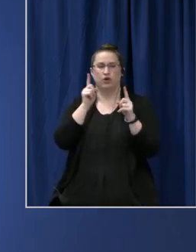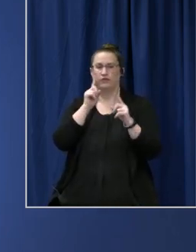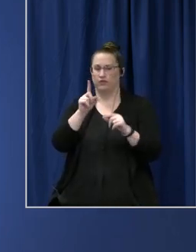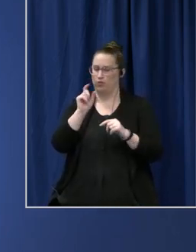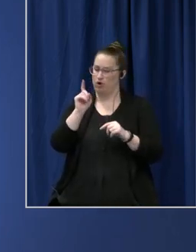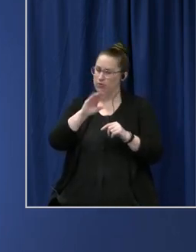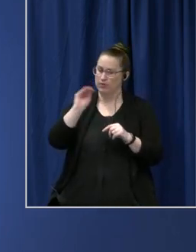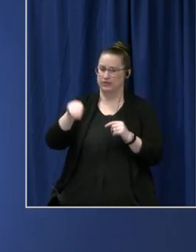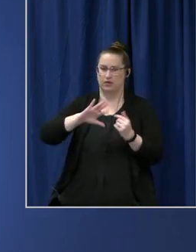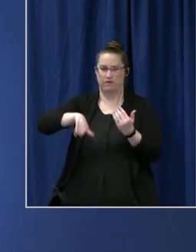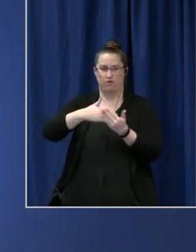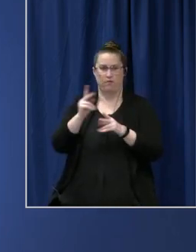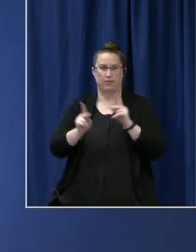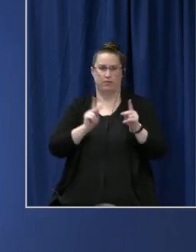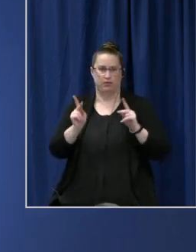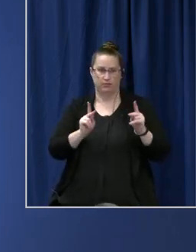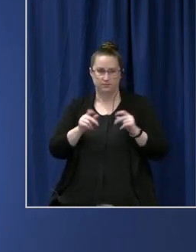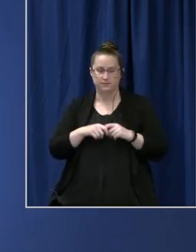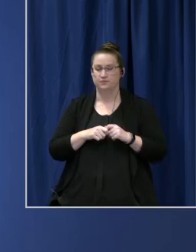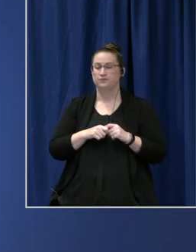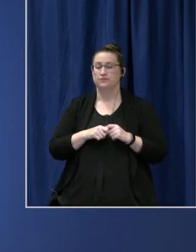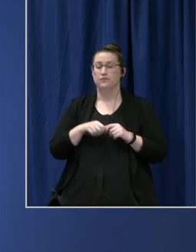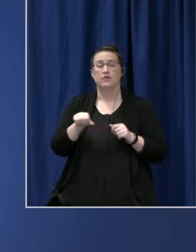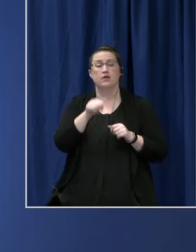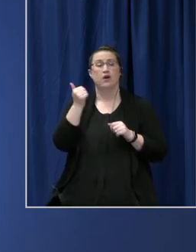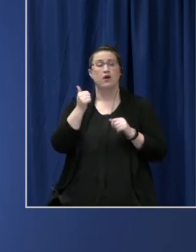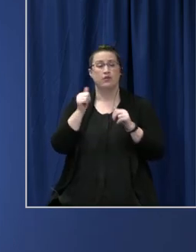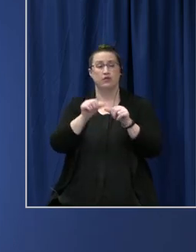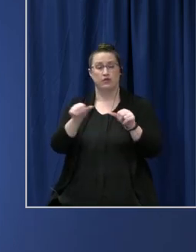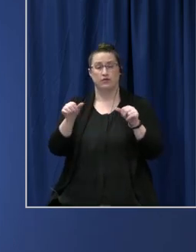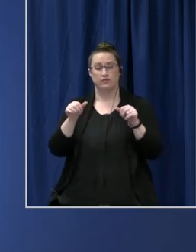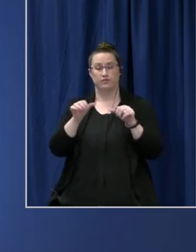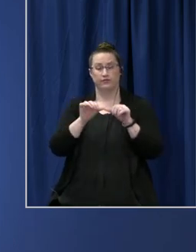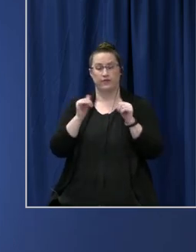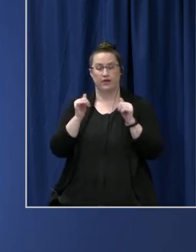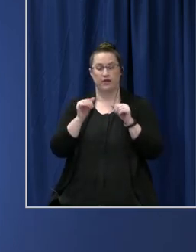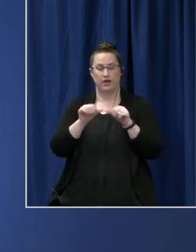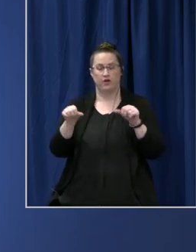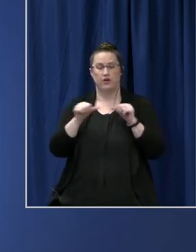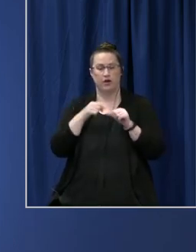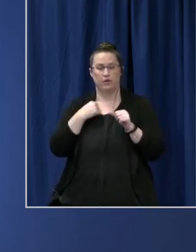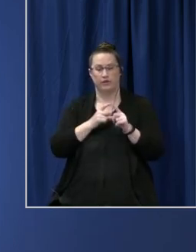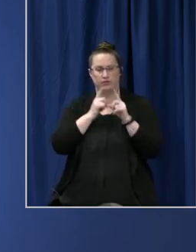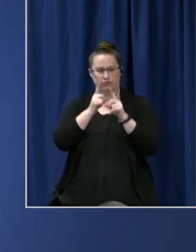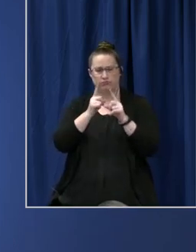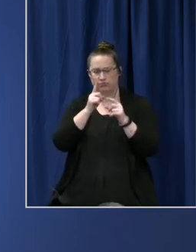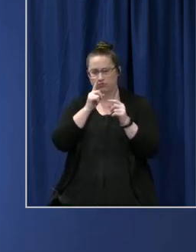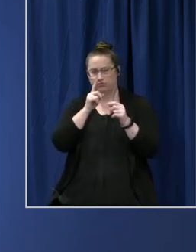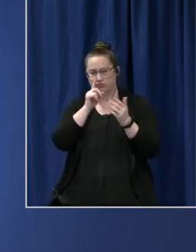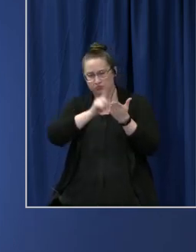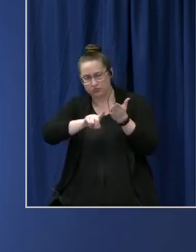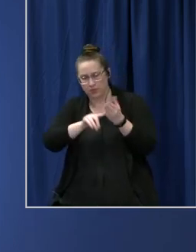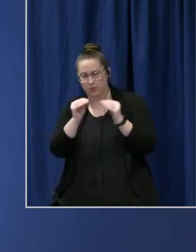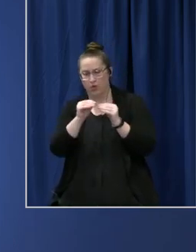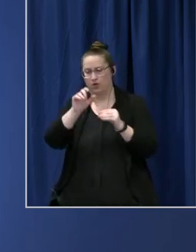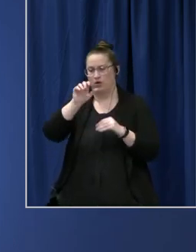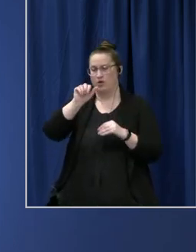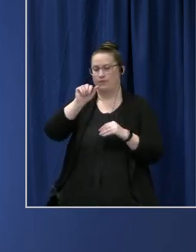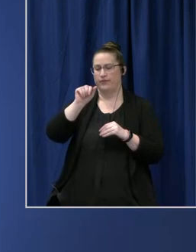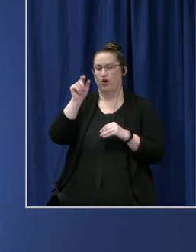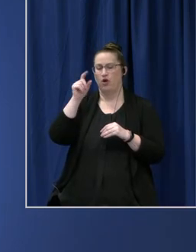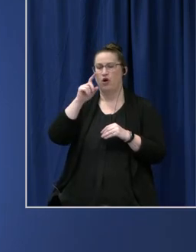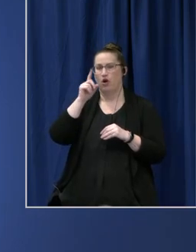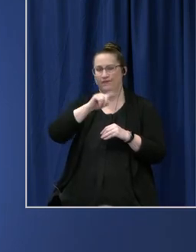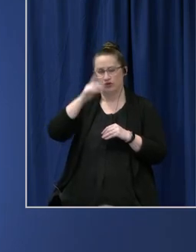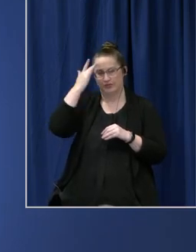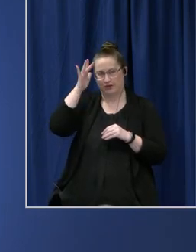100% of us. One other area where accessibility is front of mind is artificial intelligence. We've launched